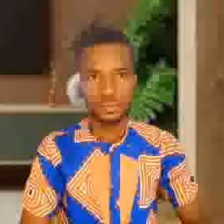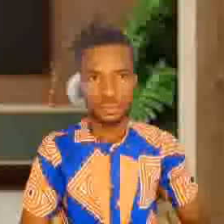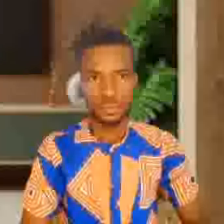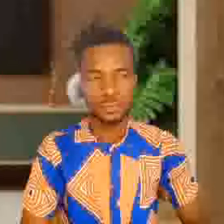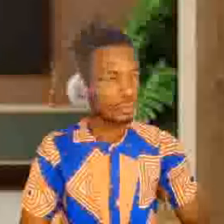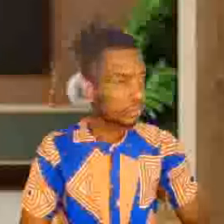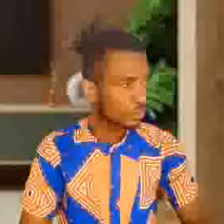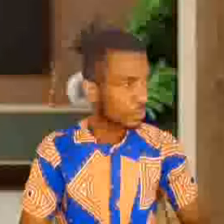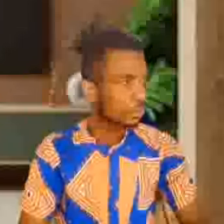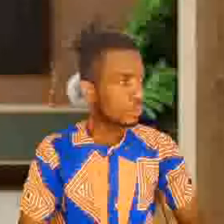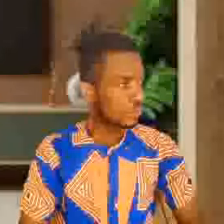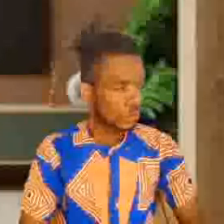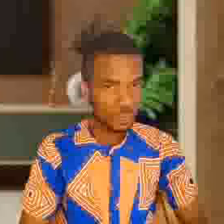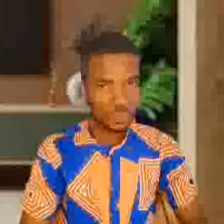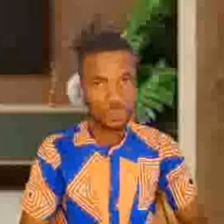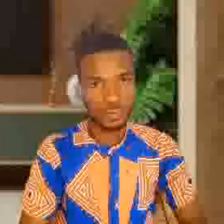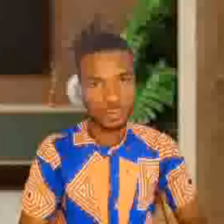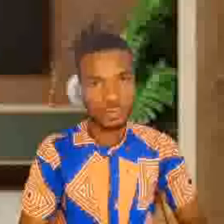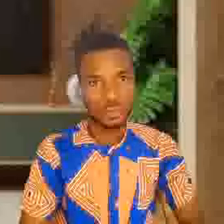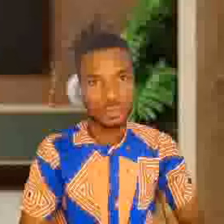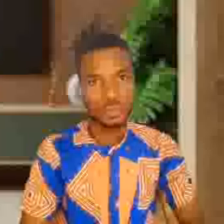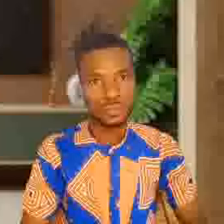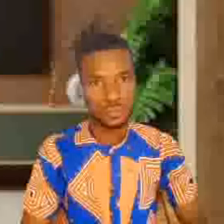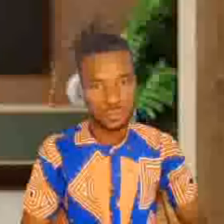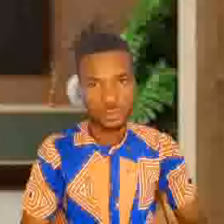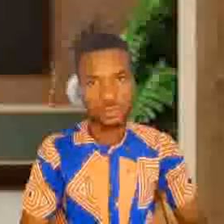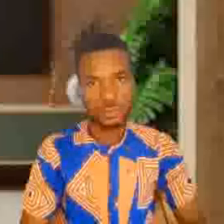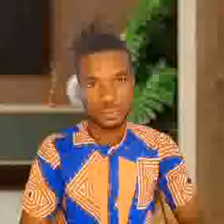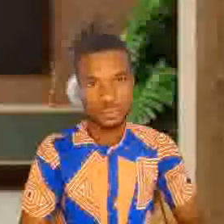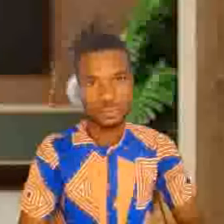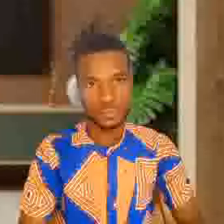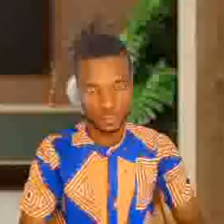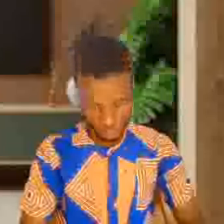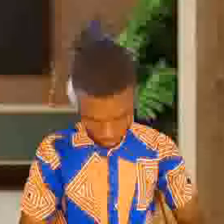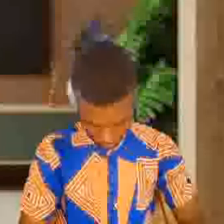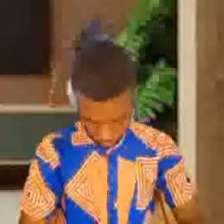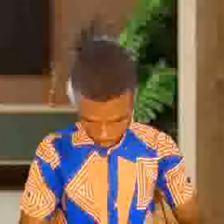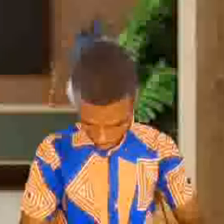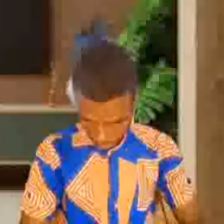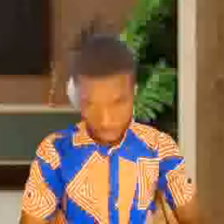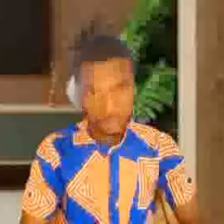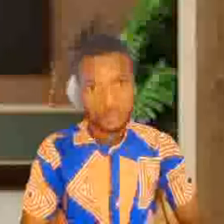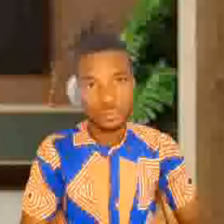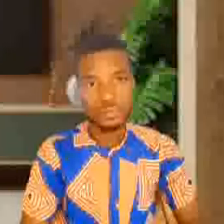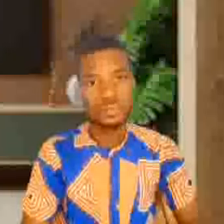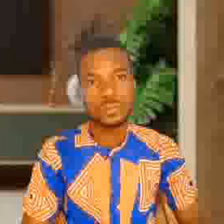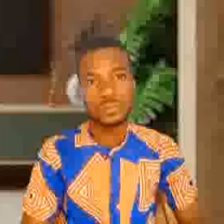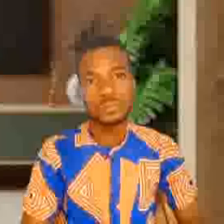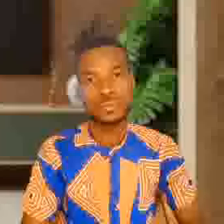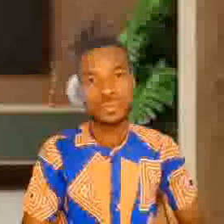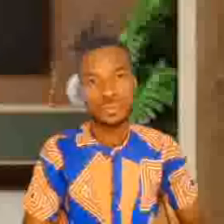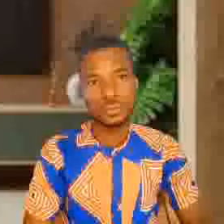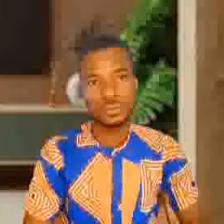continued in my prayer and fasting. The place was conducive. I found a hill. That is where I used to climb for my prayer.